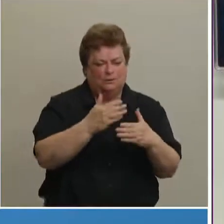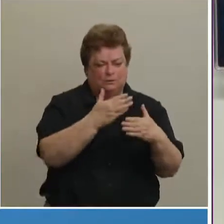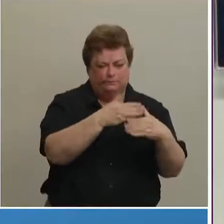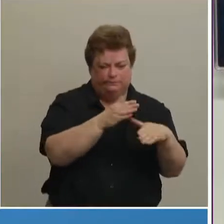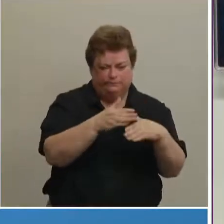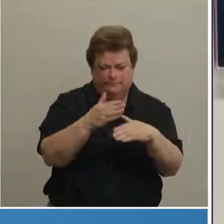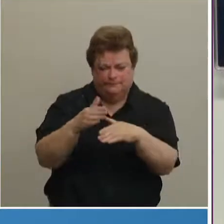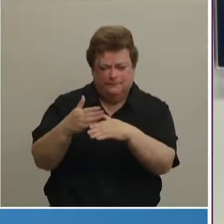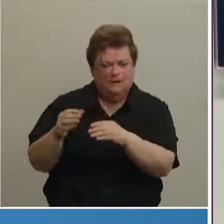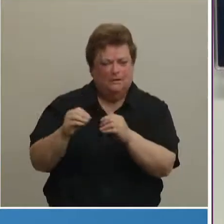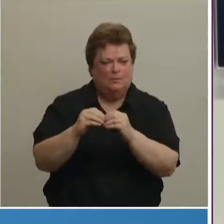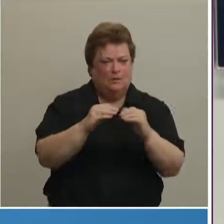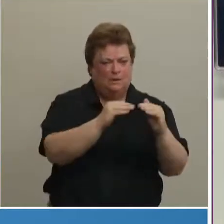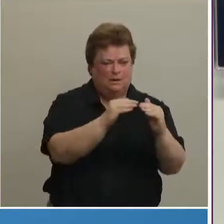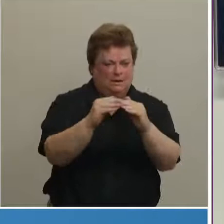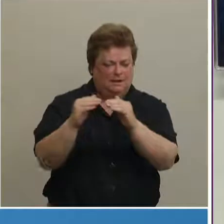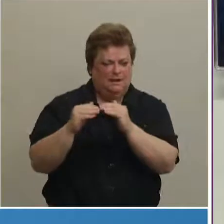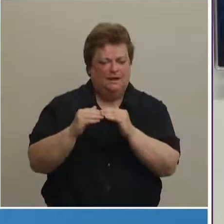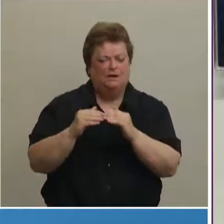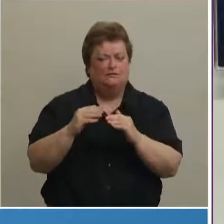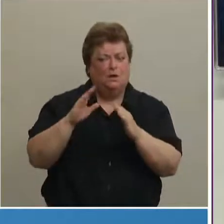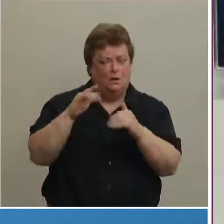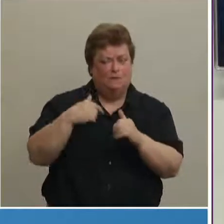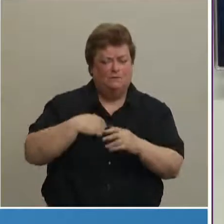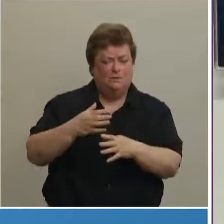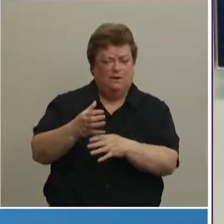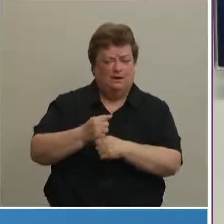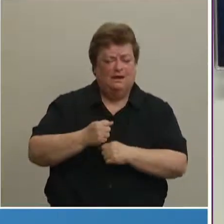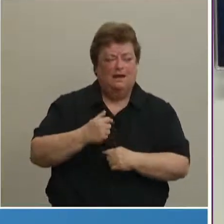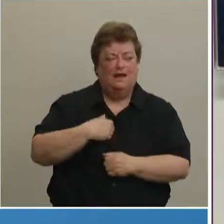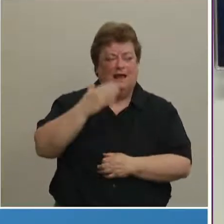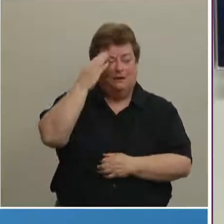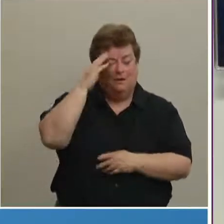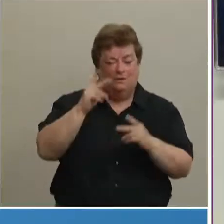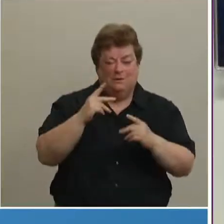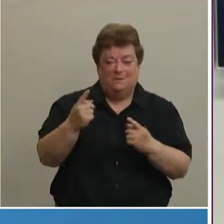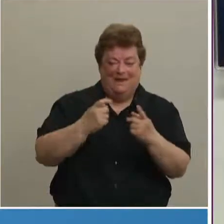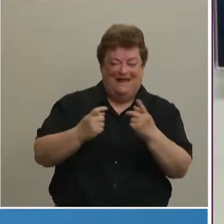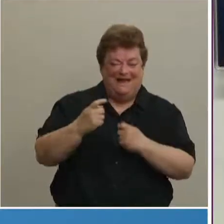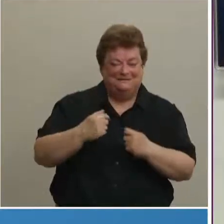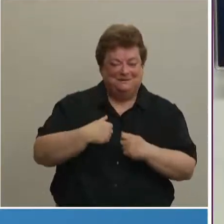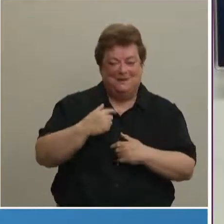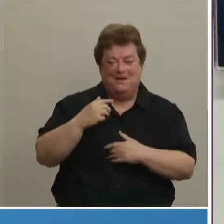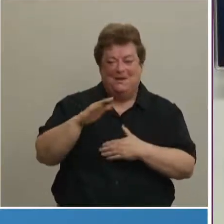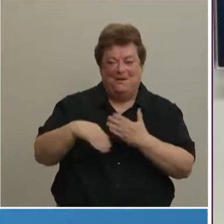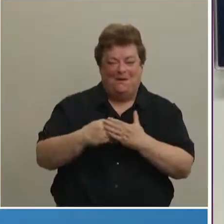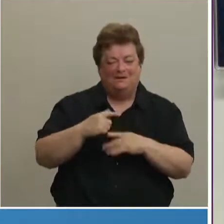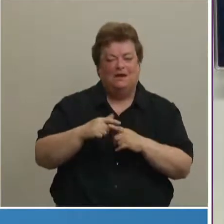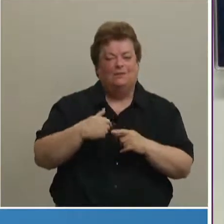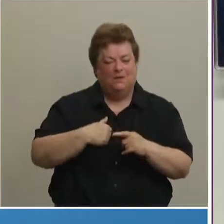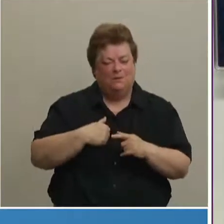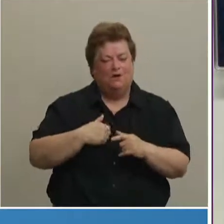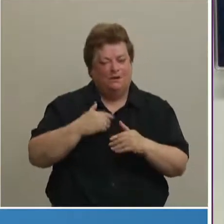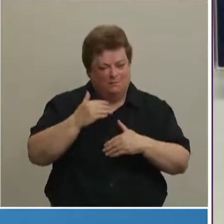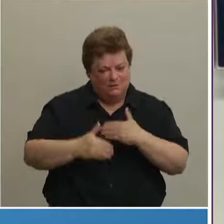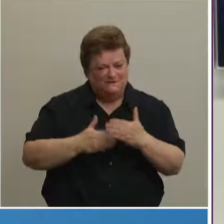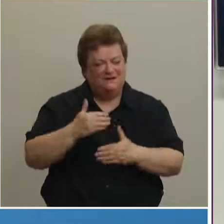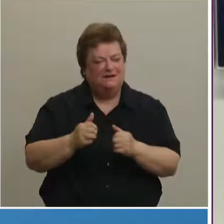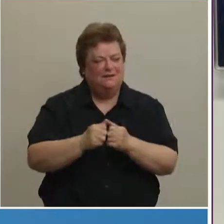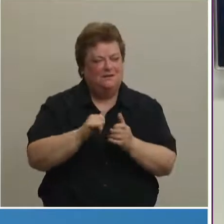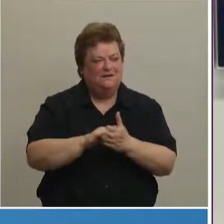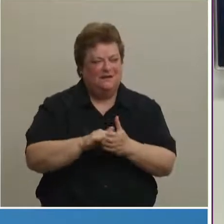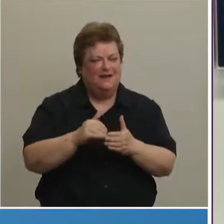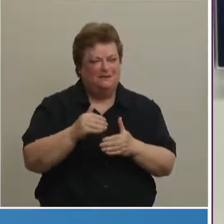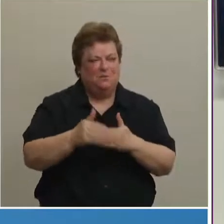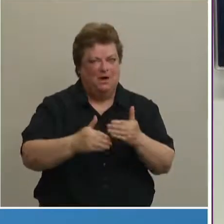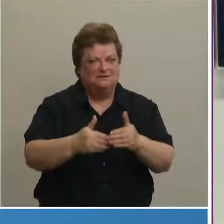we look forward to having more vaccine next week. So I know I get asked about that, but we're proceeding in this process, and I